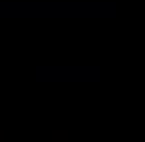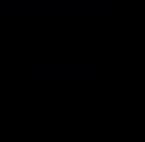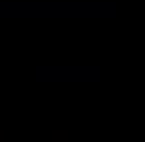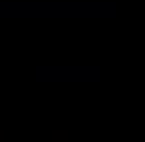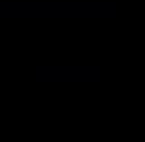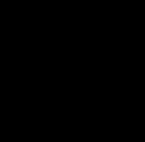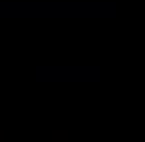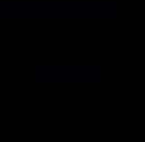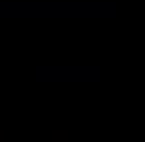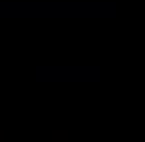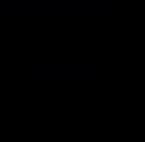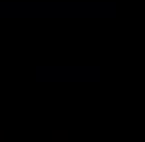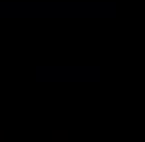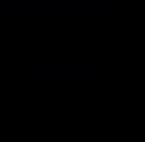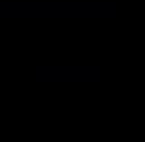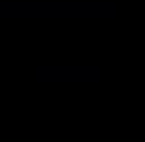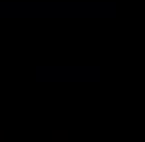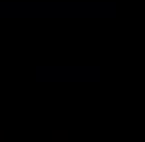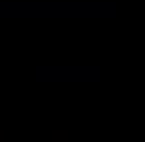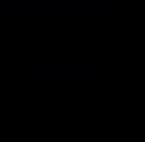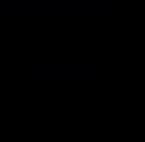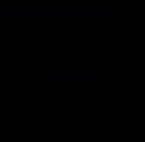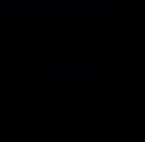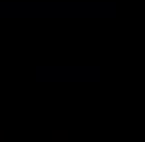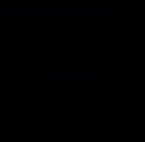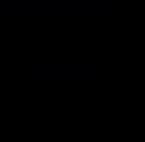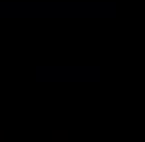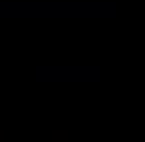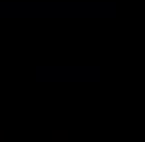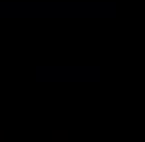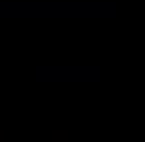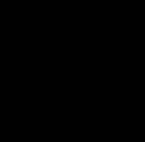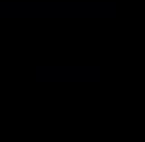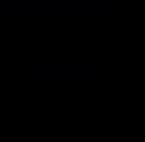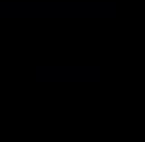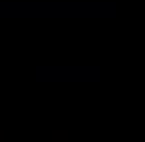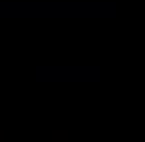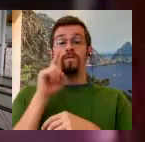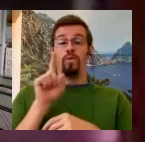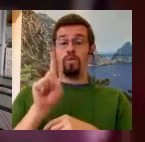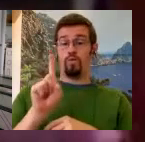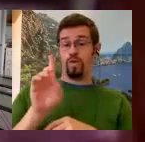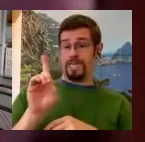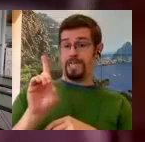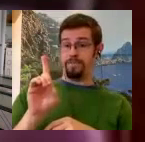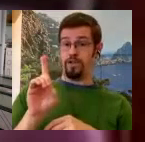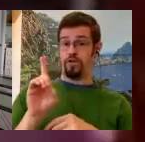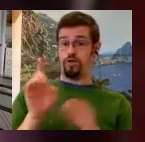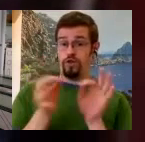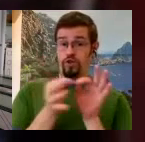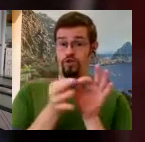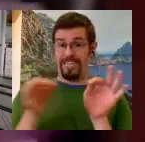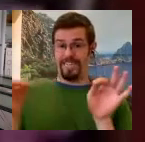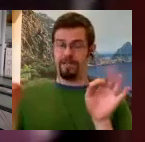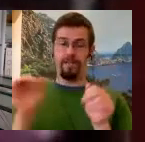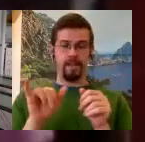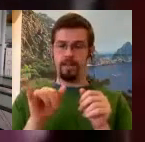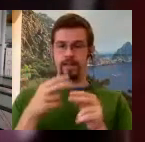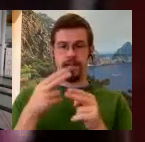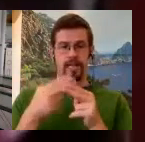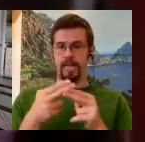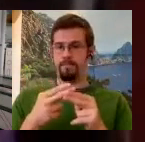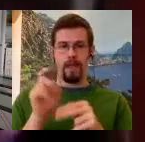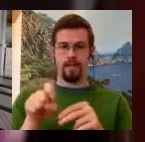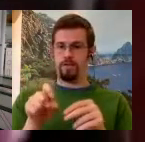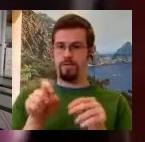shapes. Now, in the one-dimensional string, which is the name, because the string name has to be